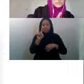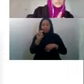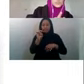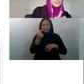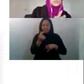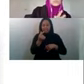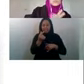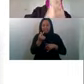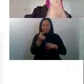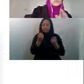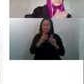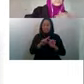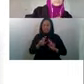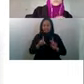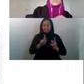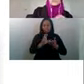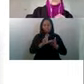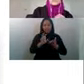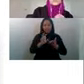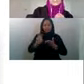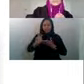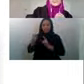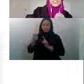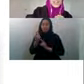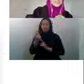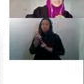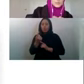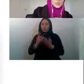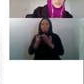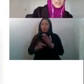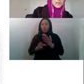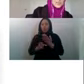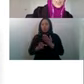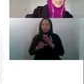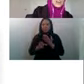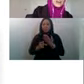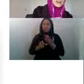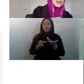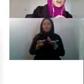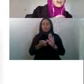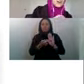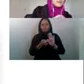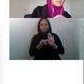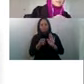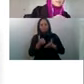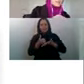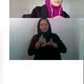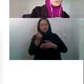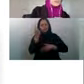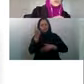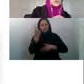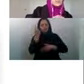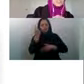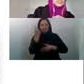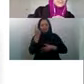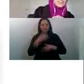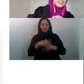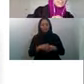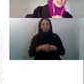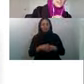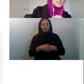we've seen Muslims give to is Believer's Bailout. So using your zakat to bill out Muslims who are